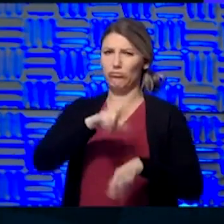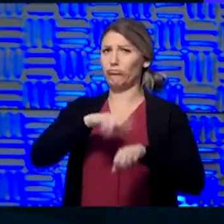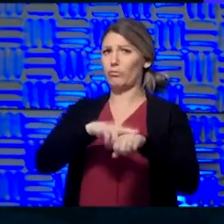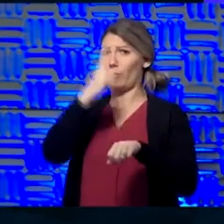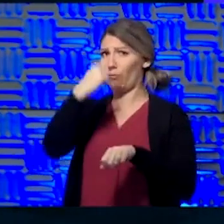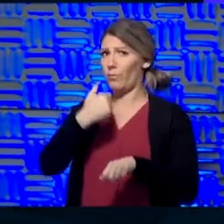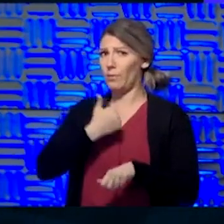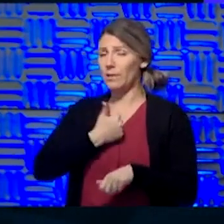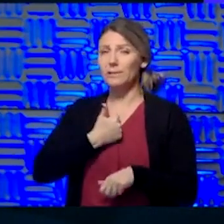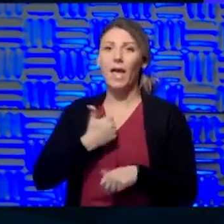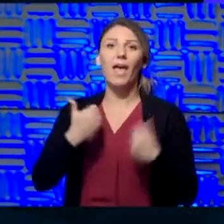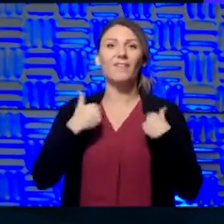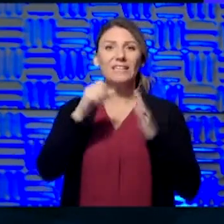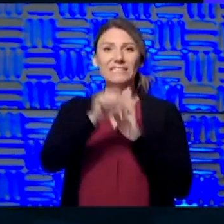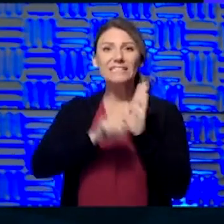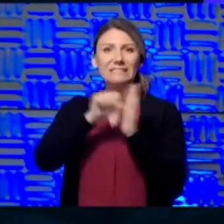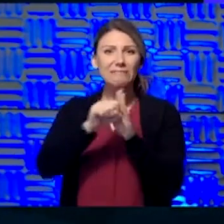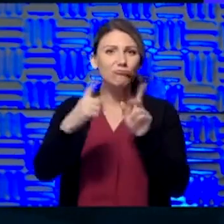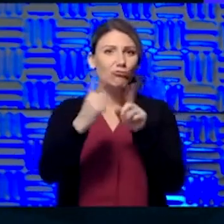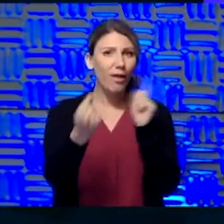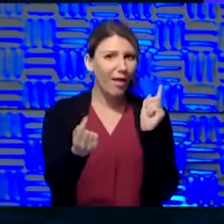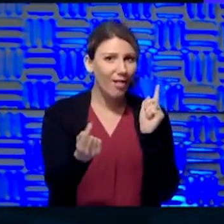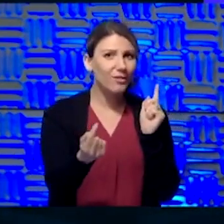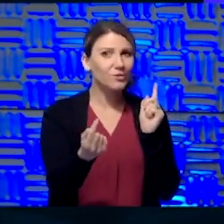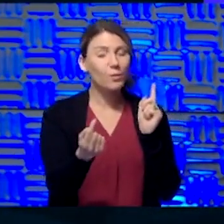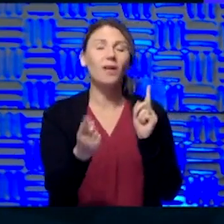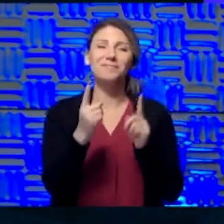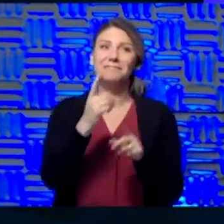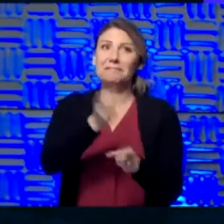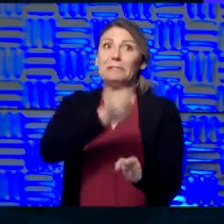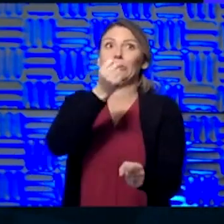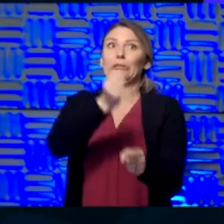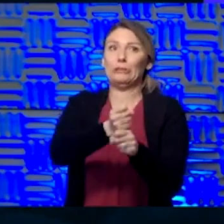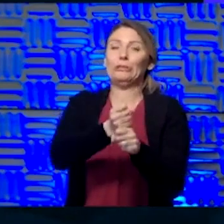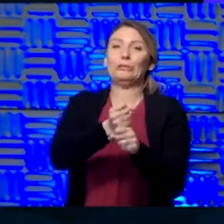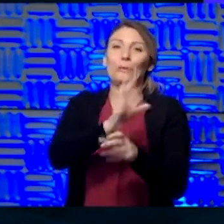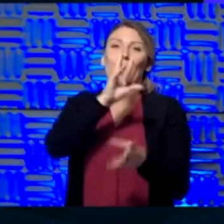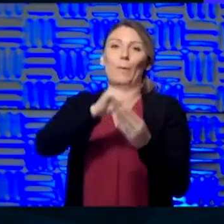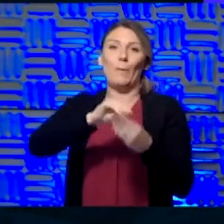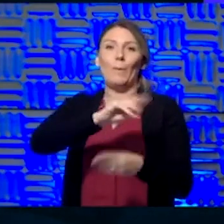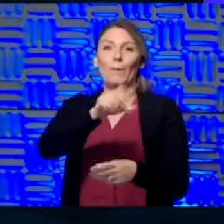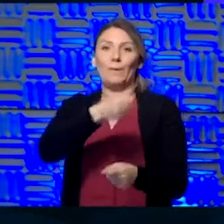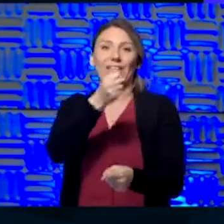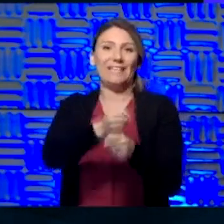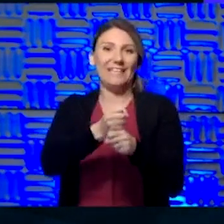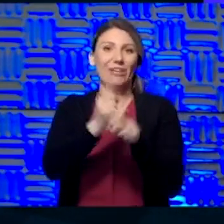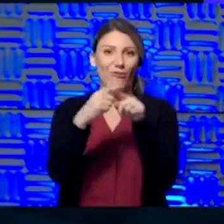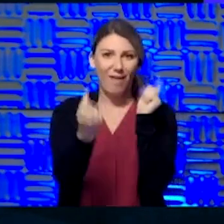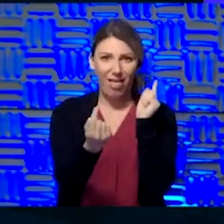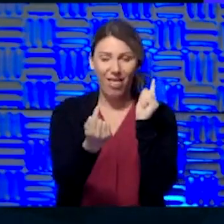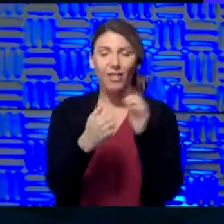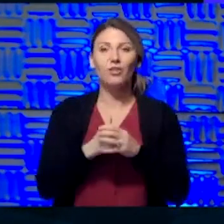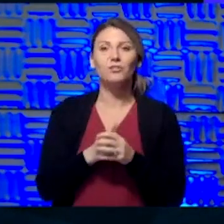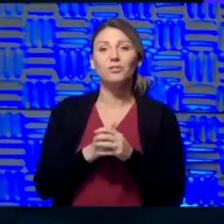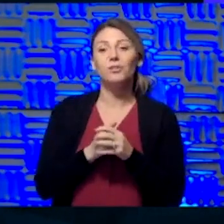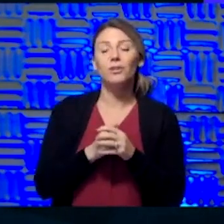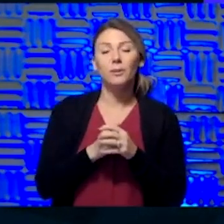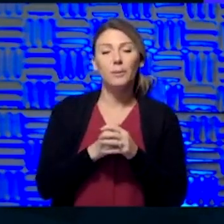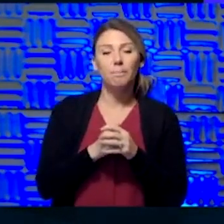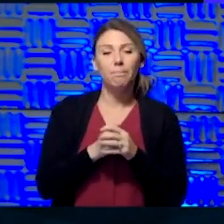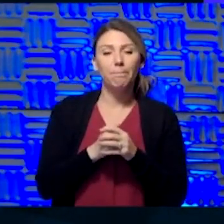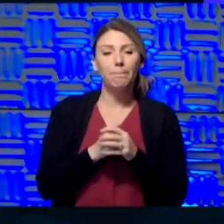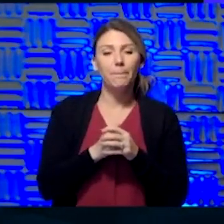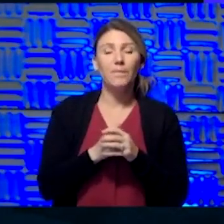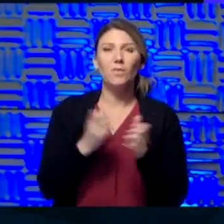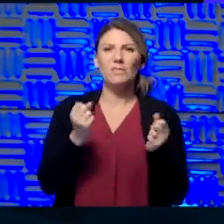I have seasonal allergies, or year-round allergies, and it wasn't like a normal cough for me. It was a lot of agitation in